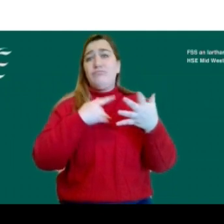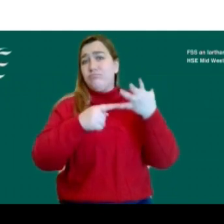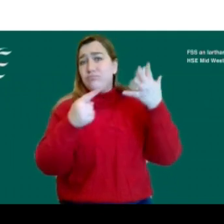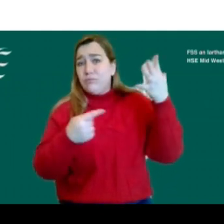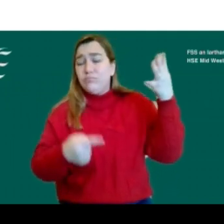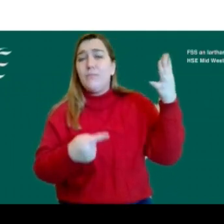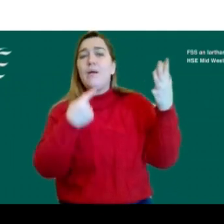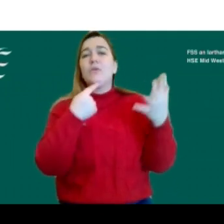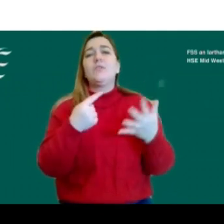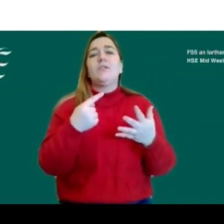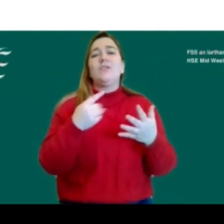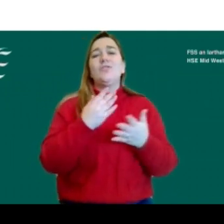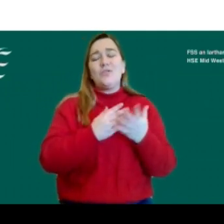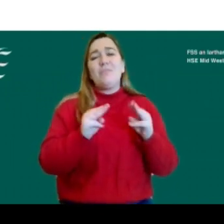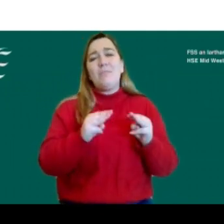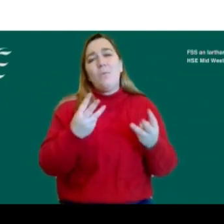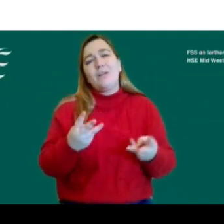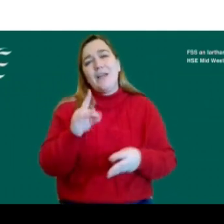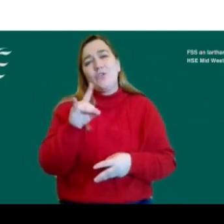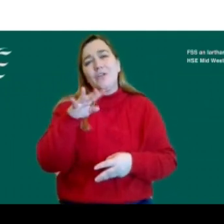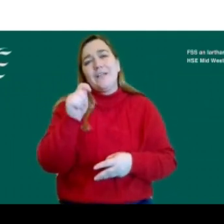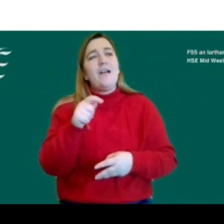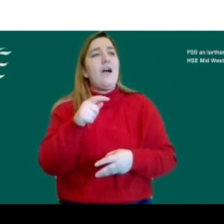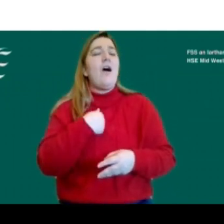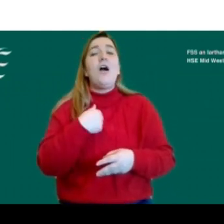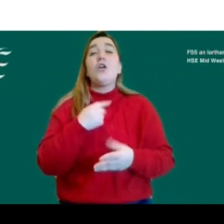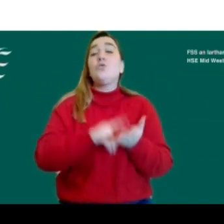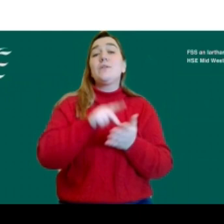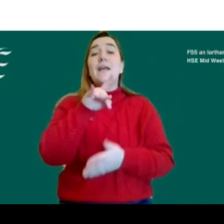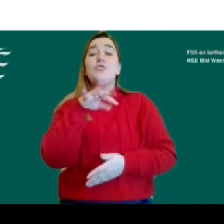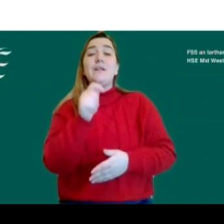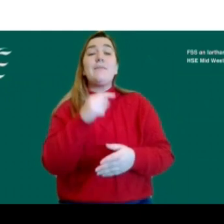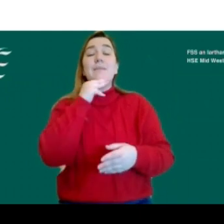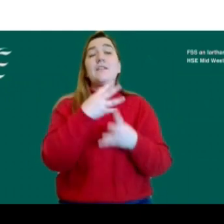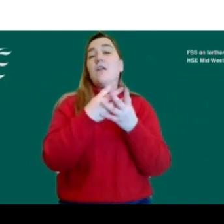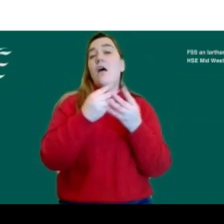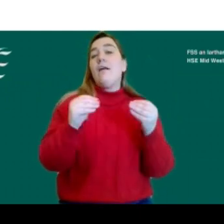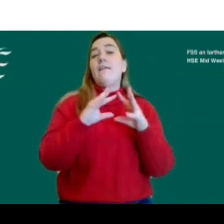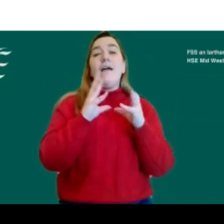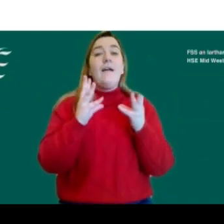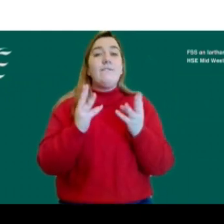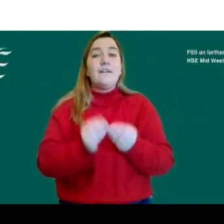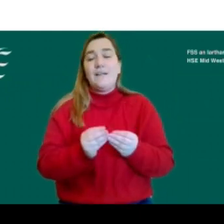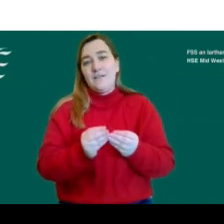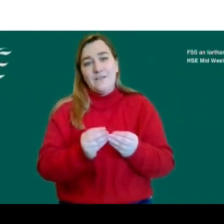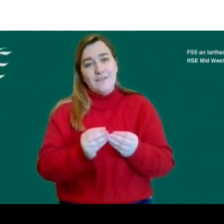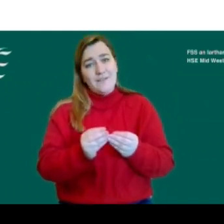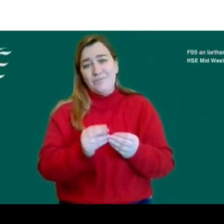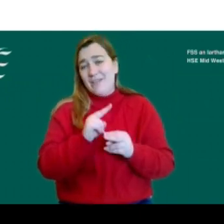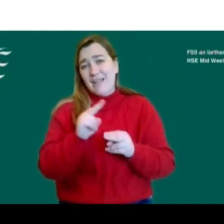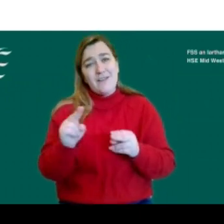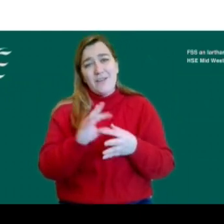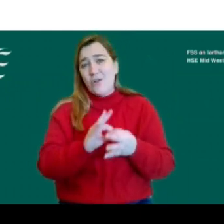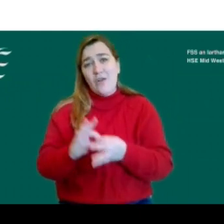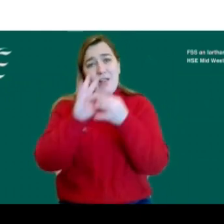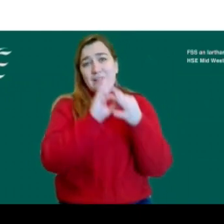HRT to solve everything and for it to be the panacea. I'm going to take this gel and this tablet and that's going to solve all my problems. And that's not holistic medicine, and that's